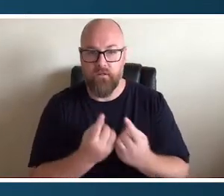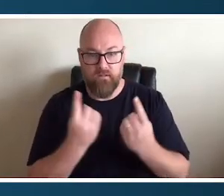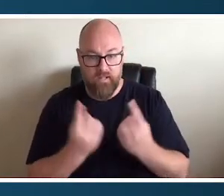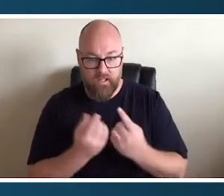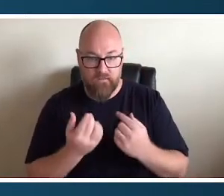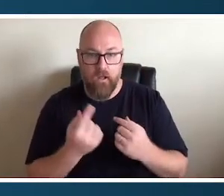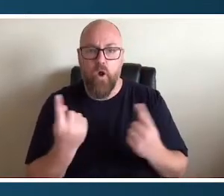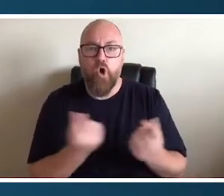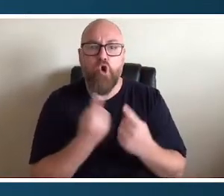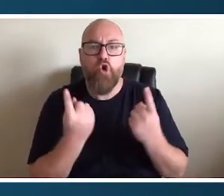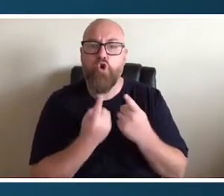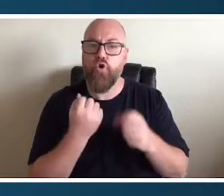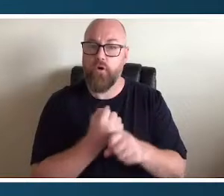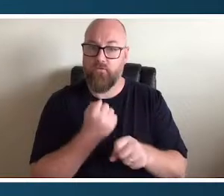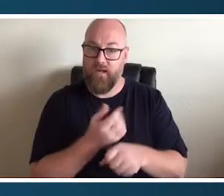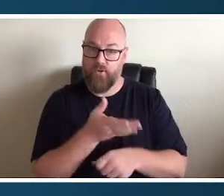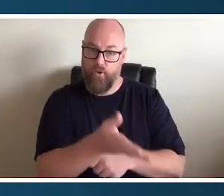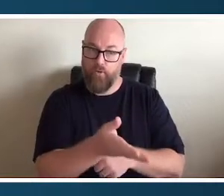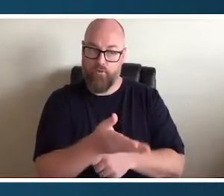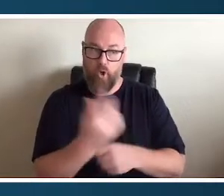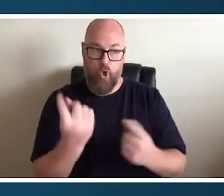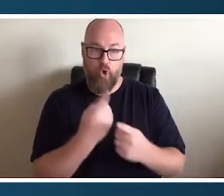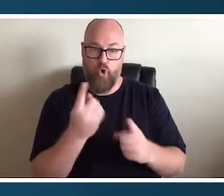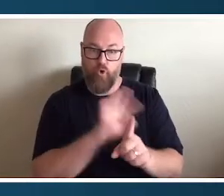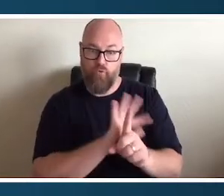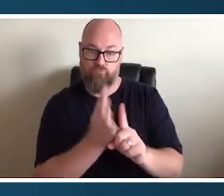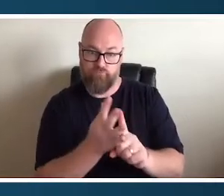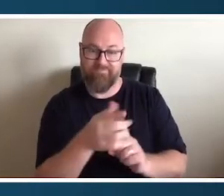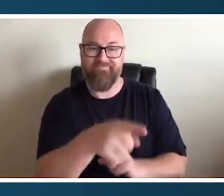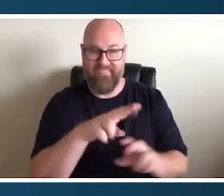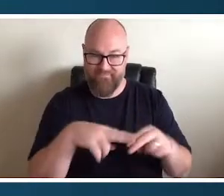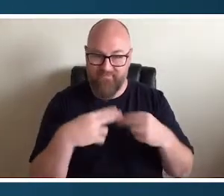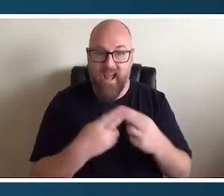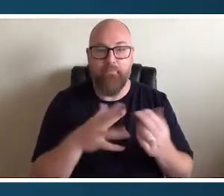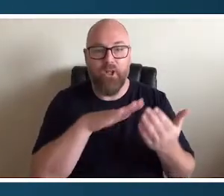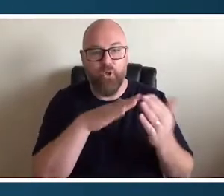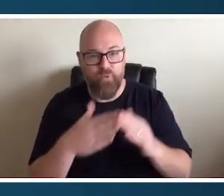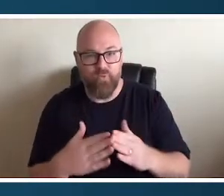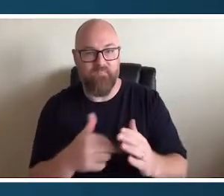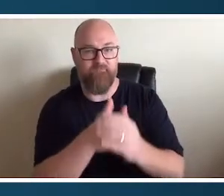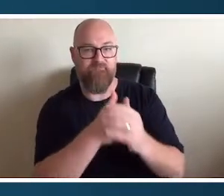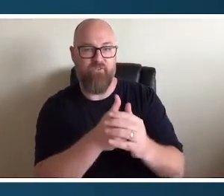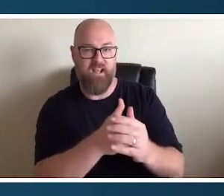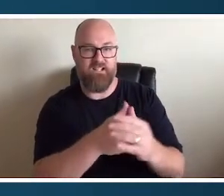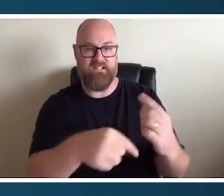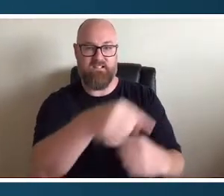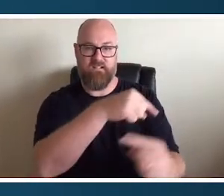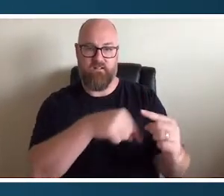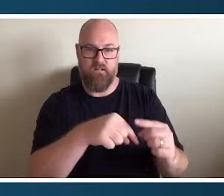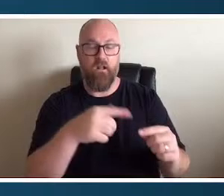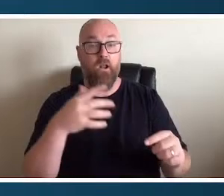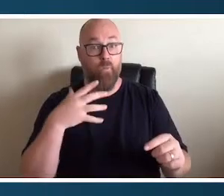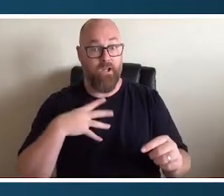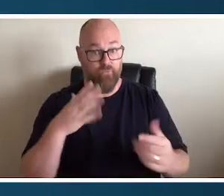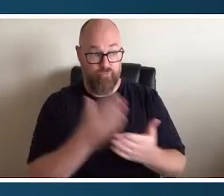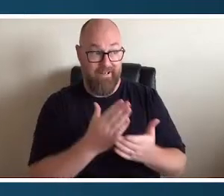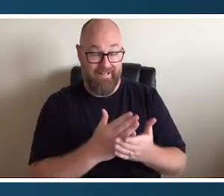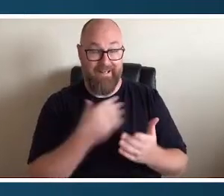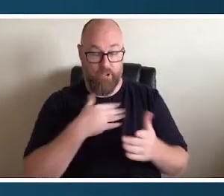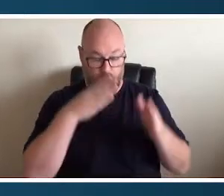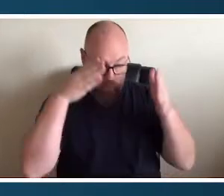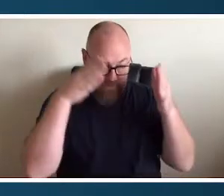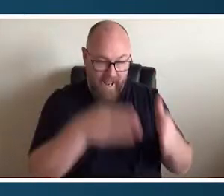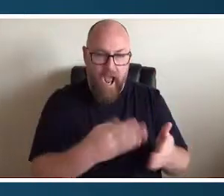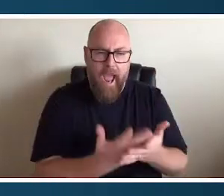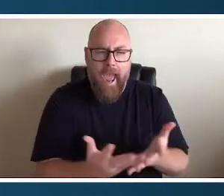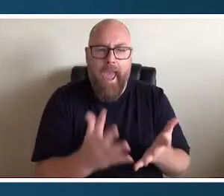those? Families, communities, friends. So it's all of those elements. We really need to go down to the how and use